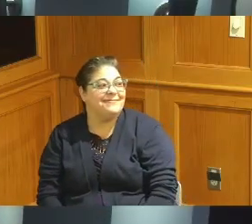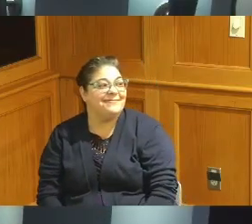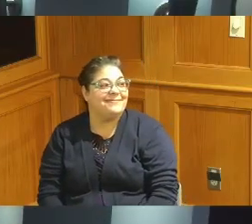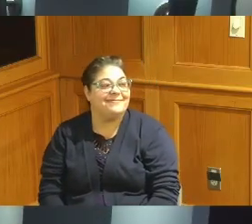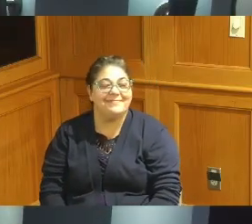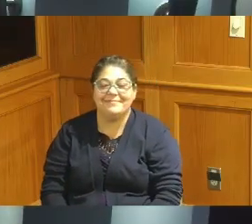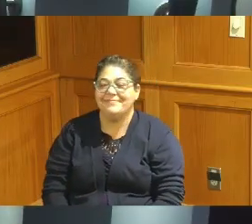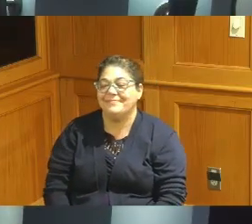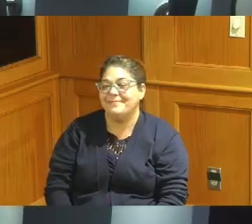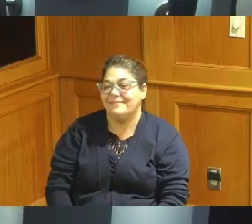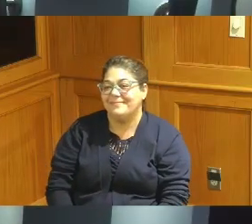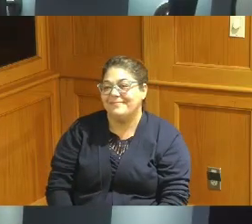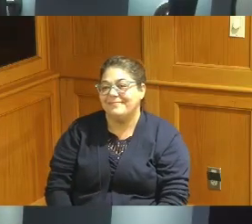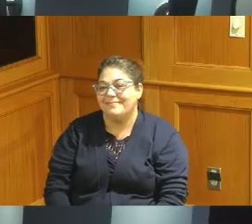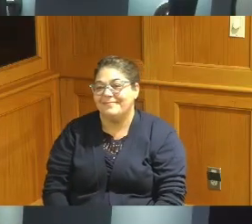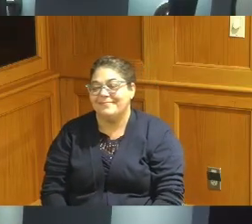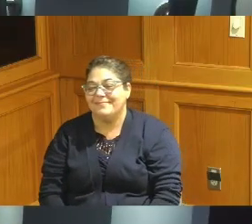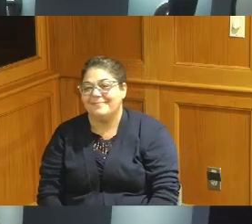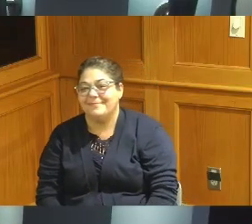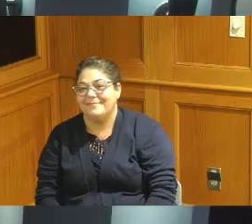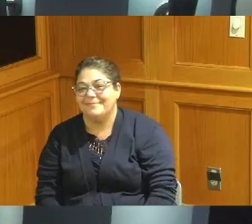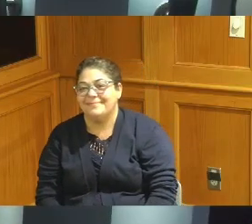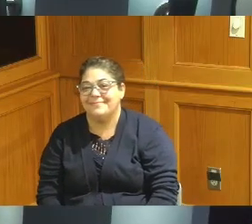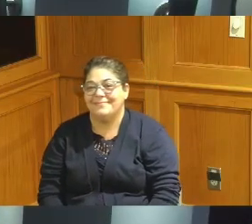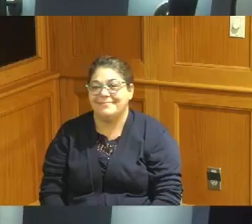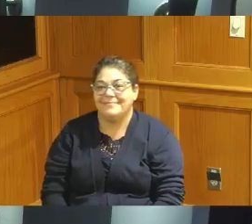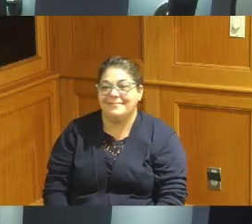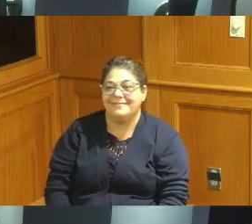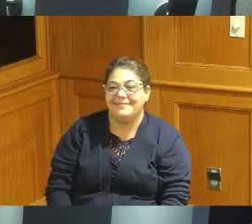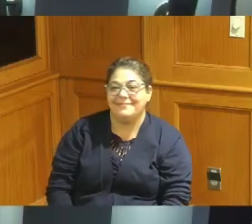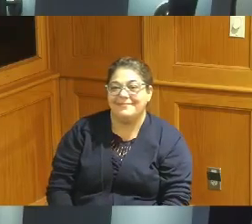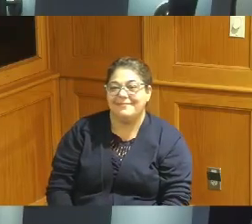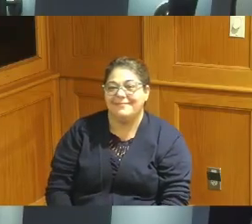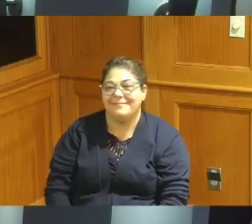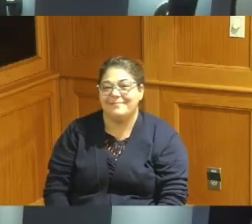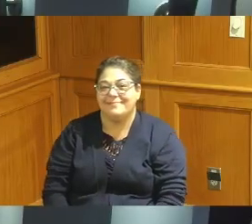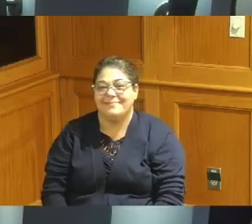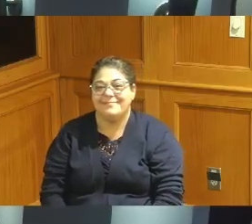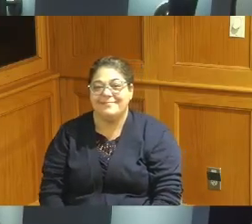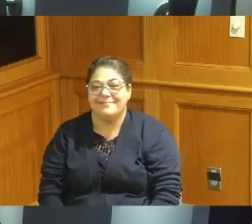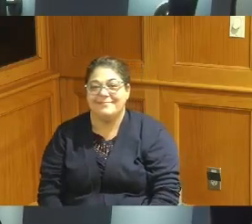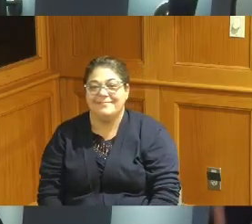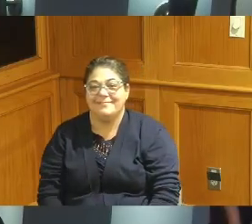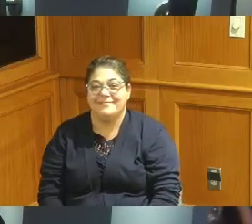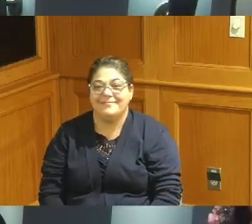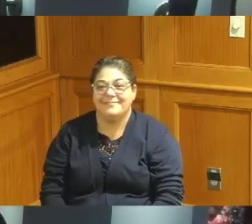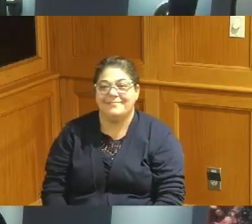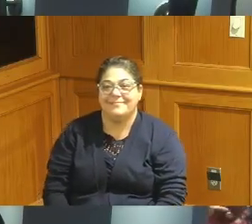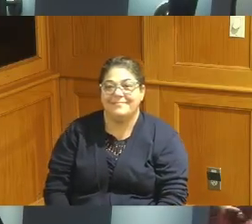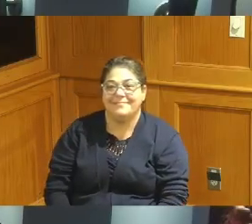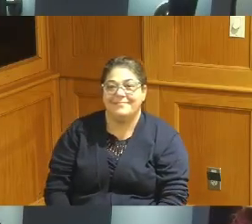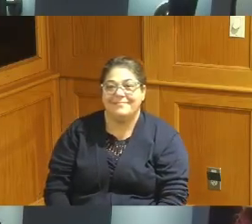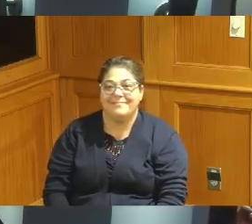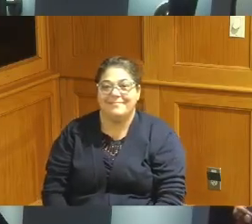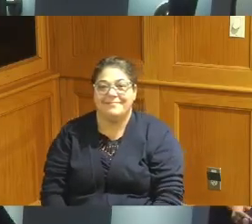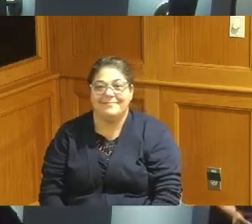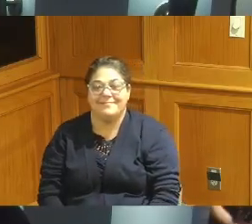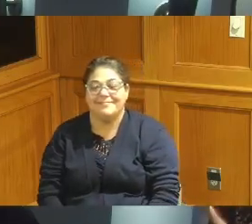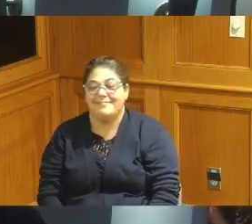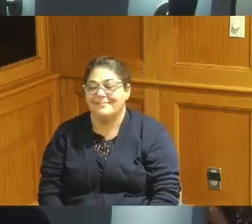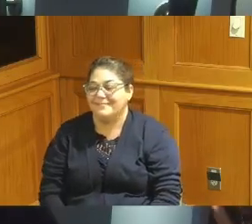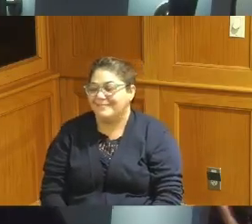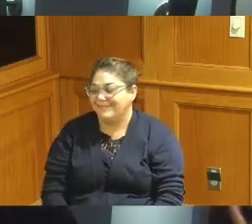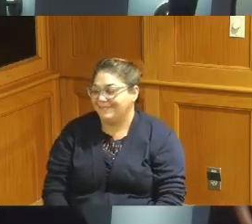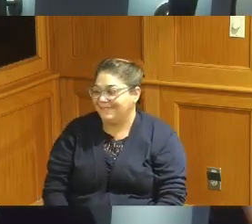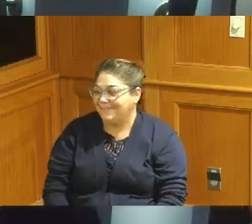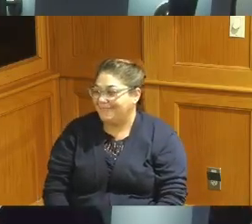One, two, three. One. Okay. Nope. Your phone only took one.